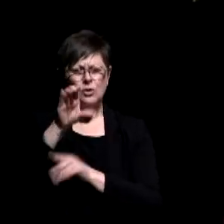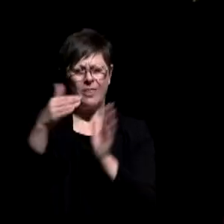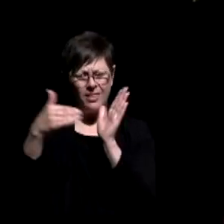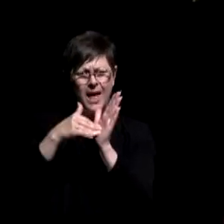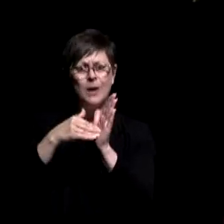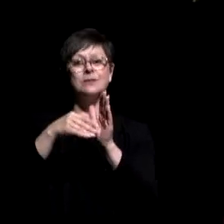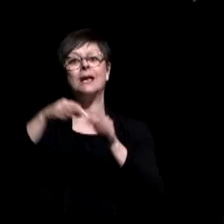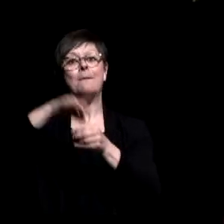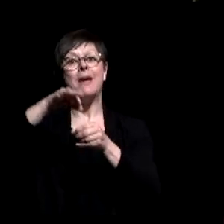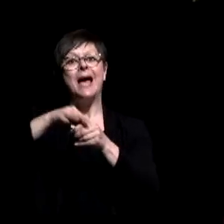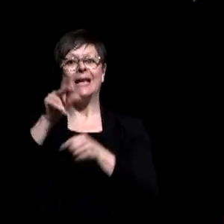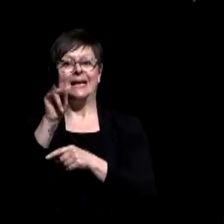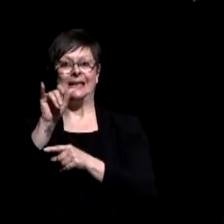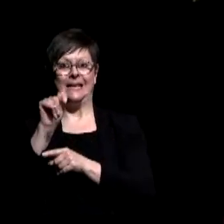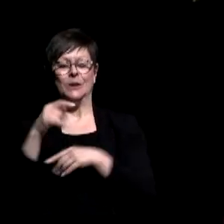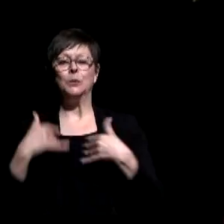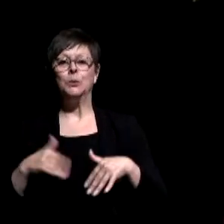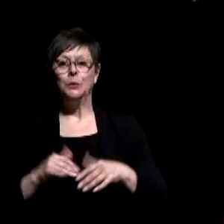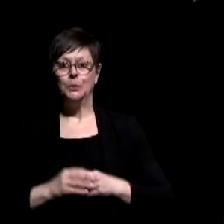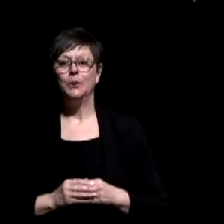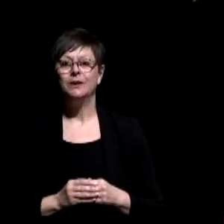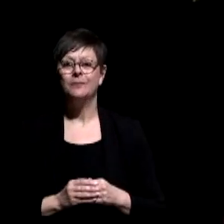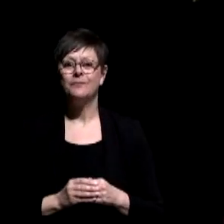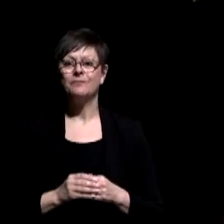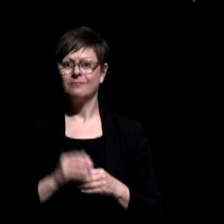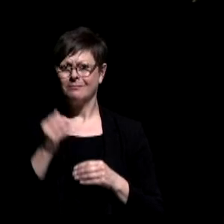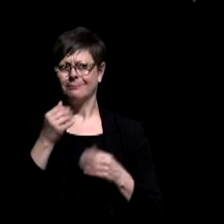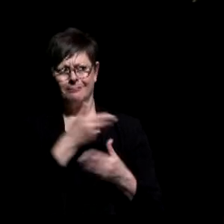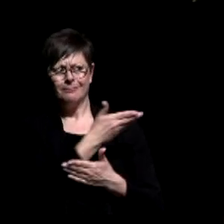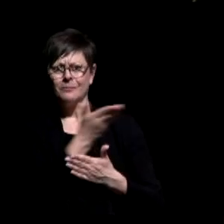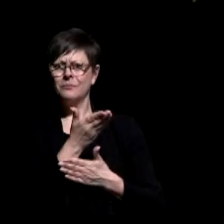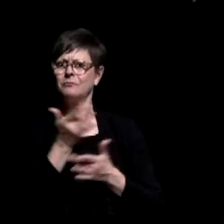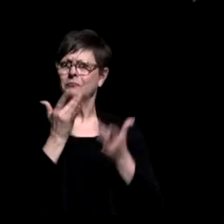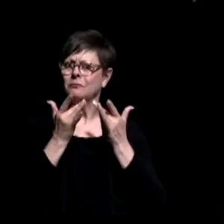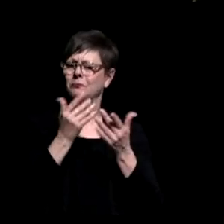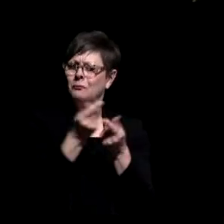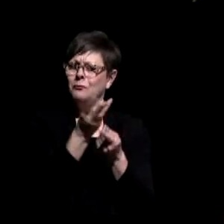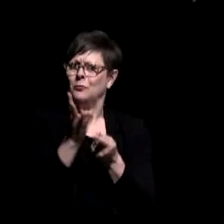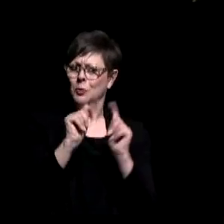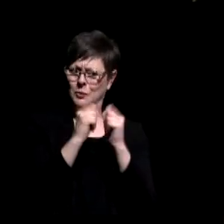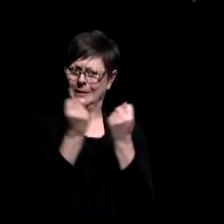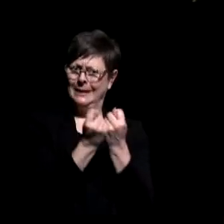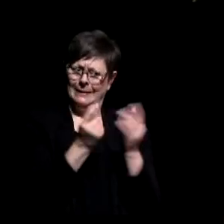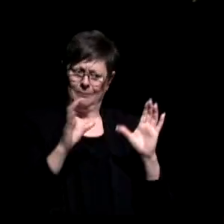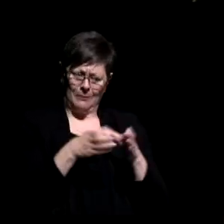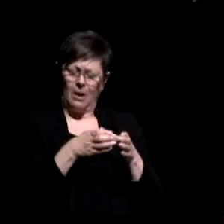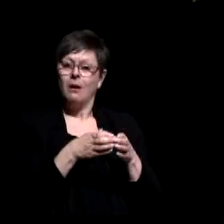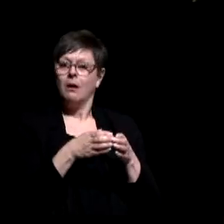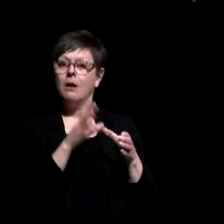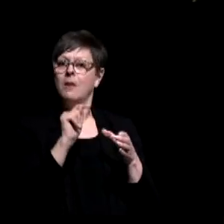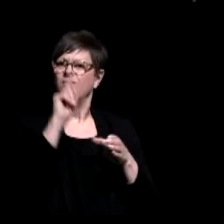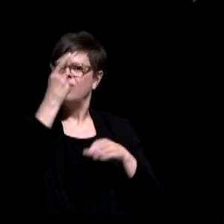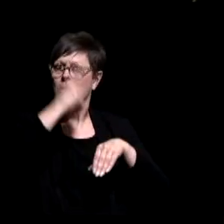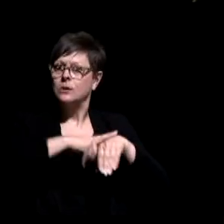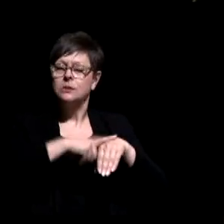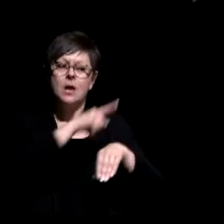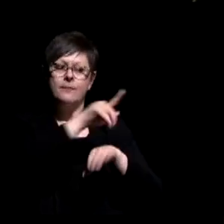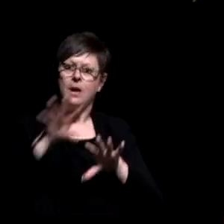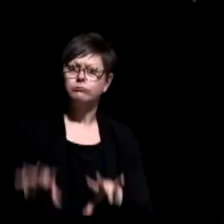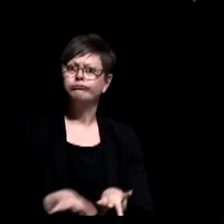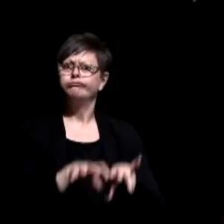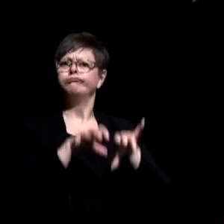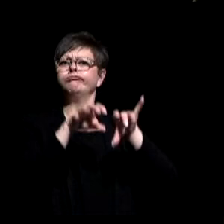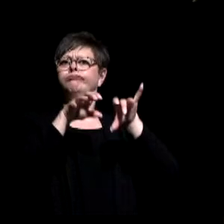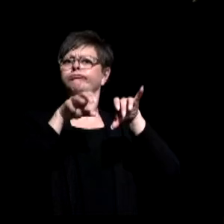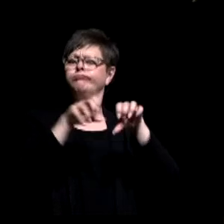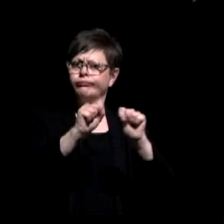kits. Given the number of employees on this team and the fact that this was the first time they had ever undertaken a project